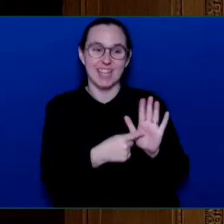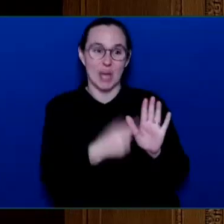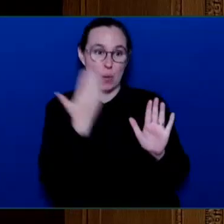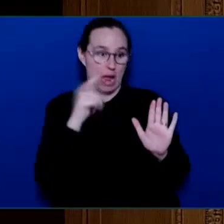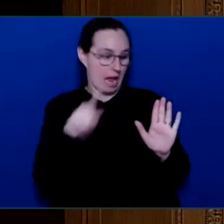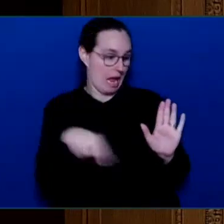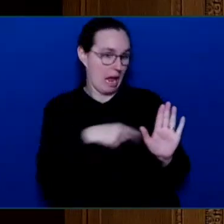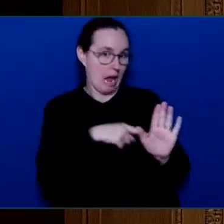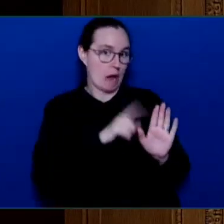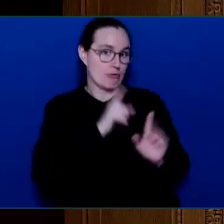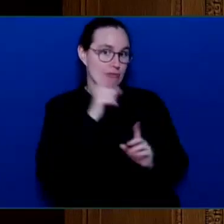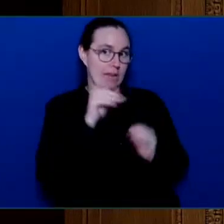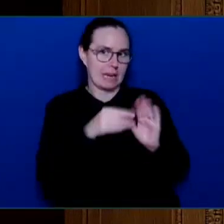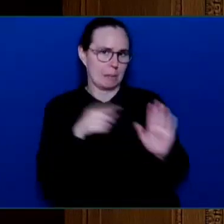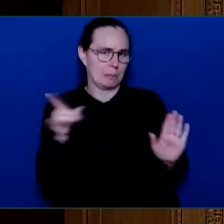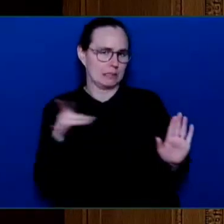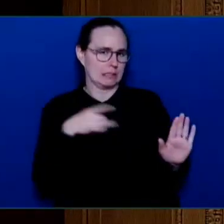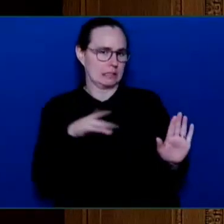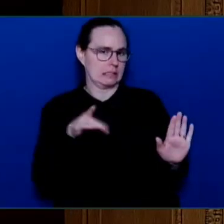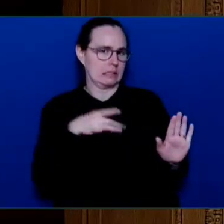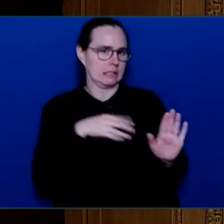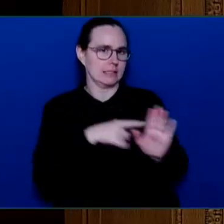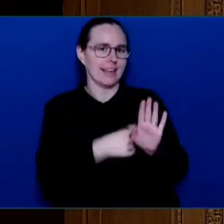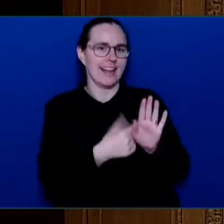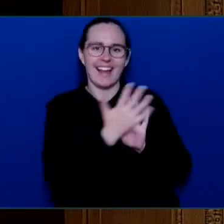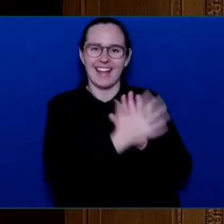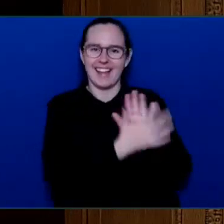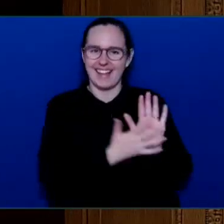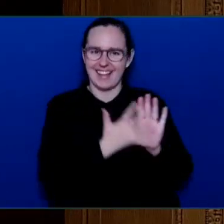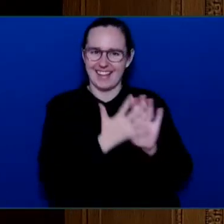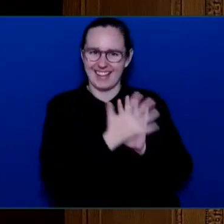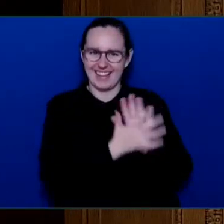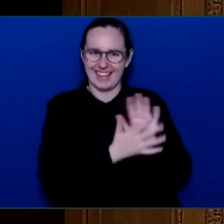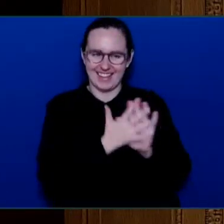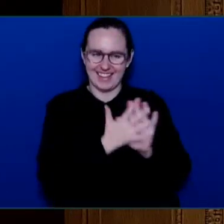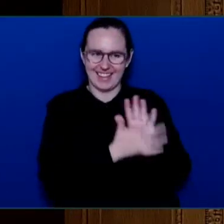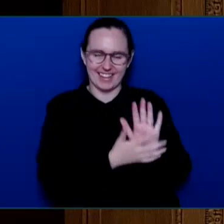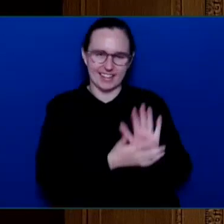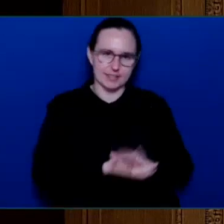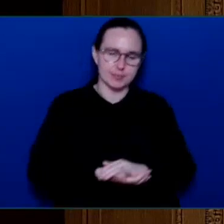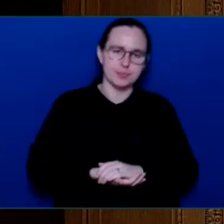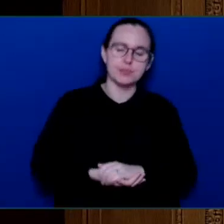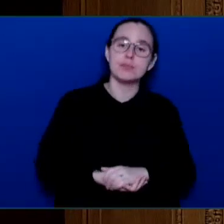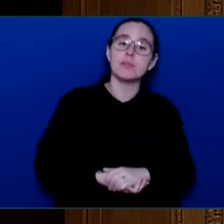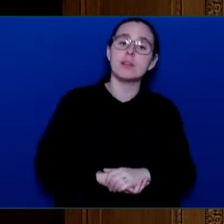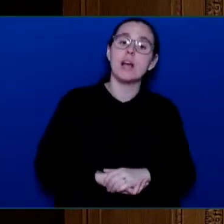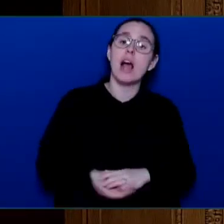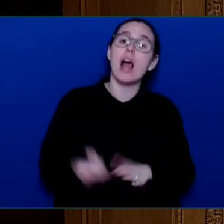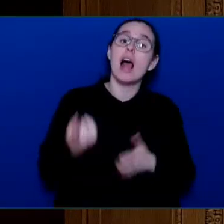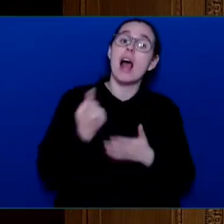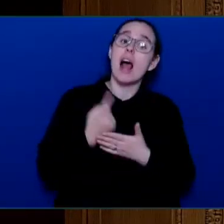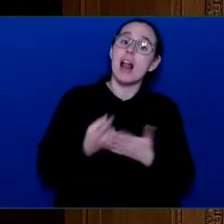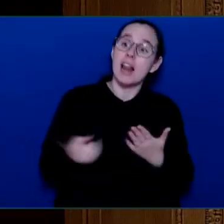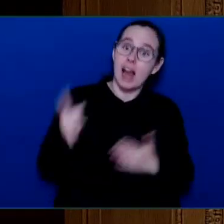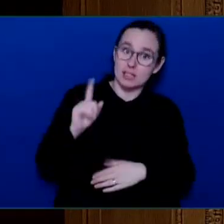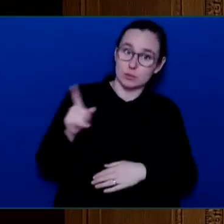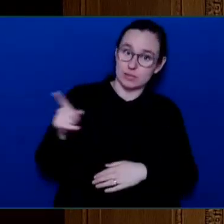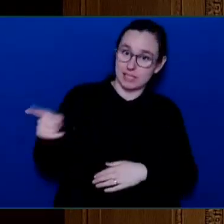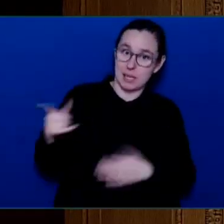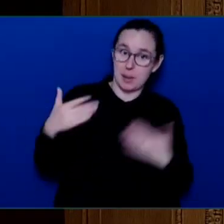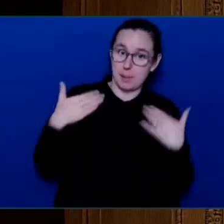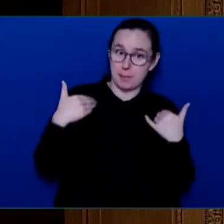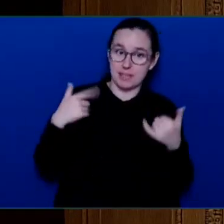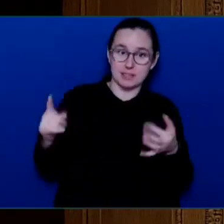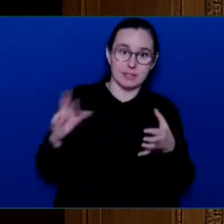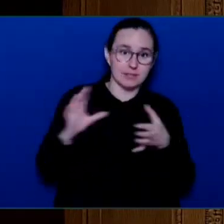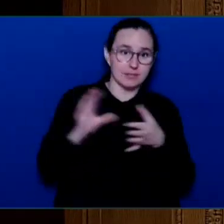The minister just last week in this House said, quote, the comparison in the Clean BC, and I think he just said it again a moment ago, quote, the comparison